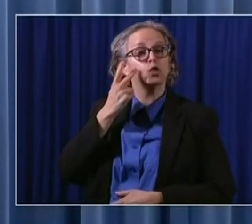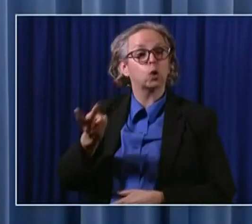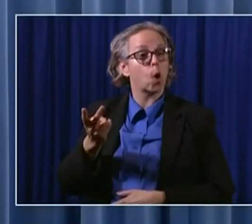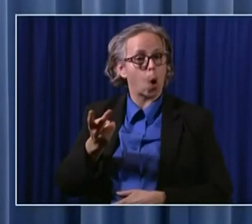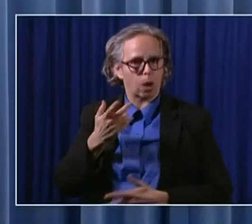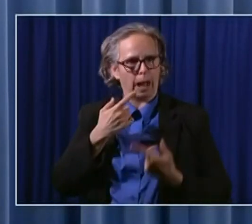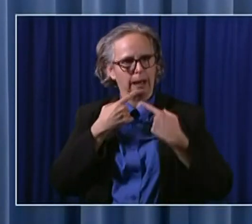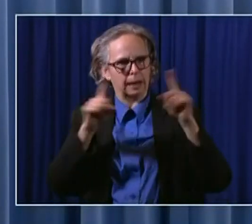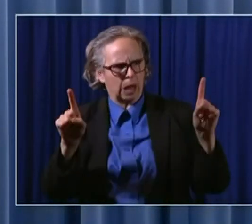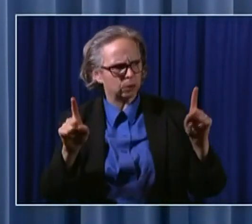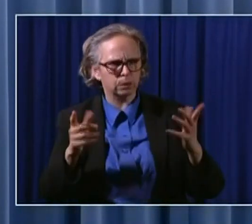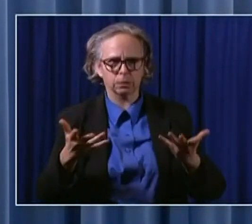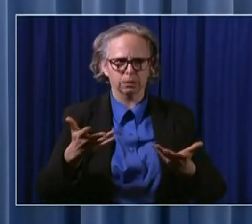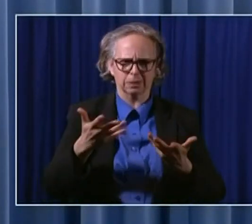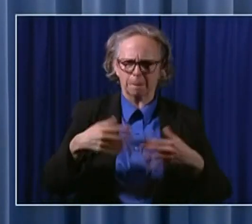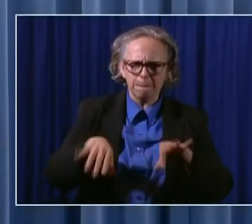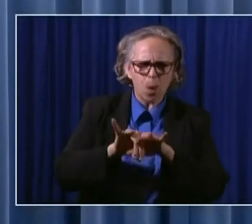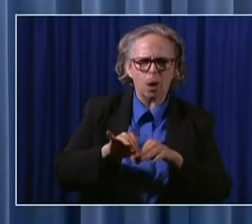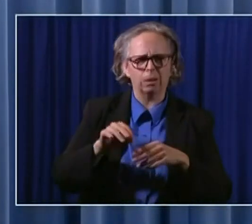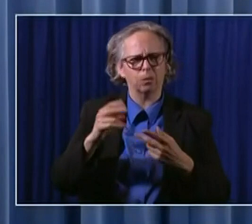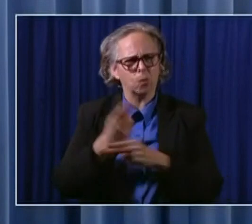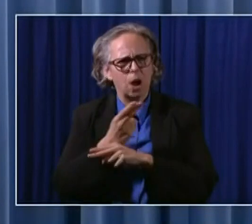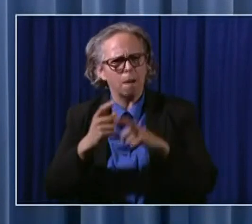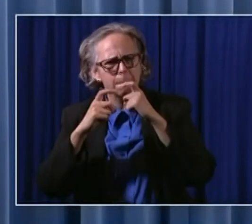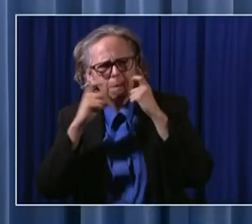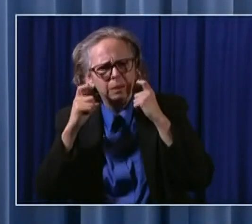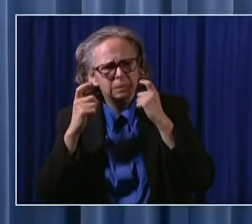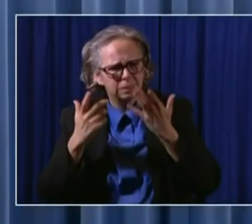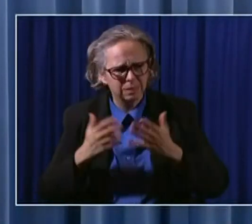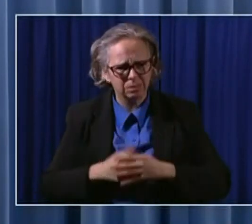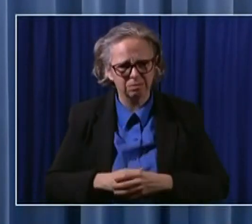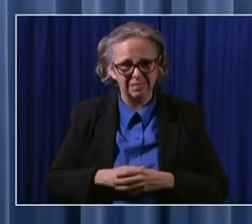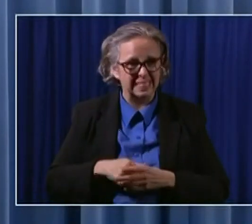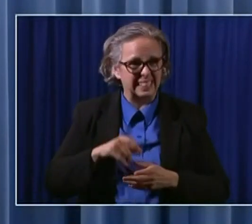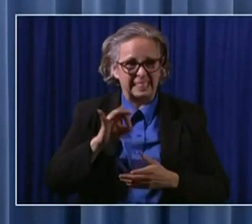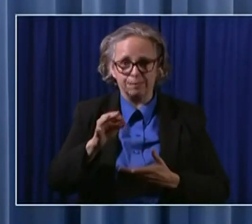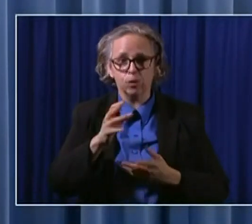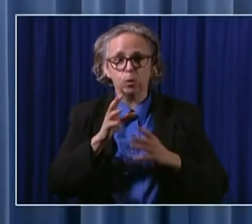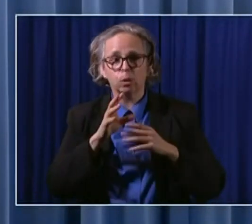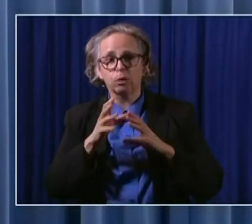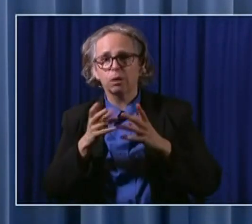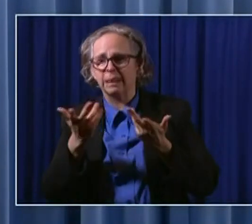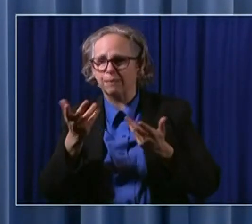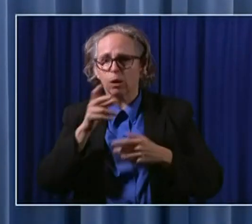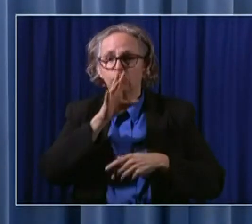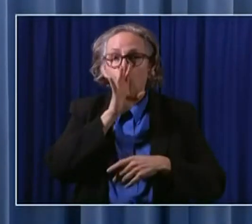mask and how far that these droplets can actually go.